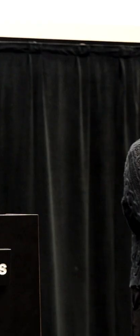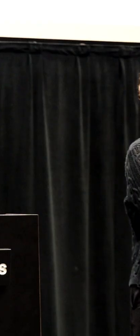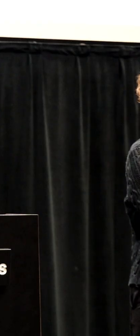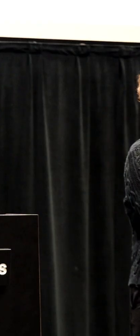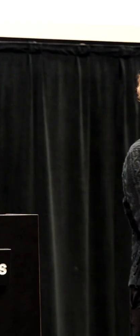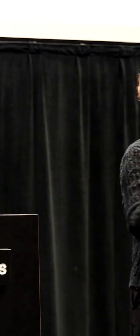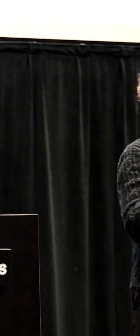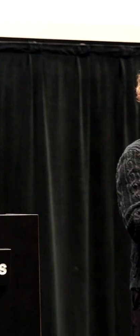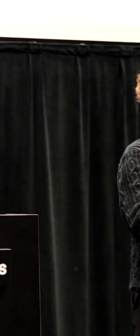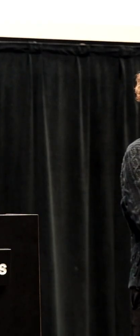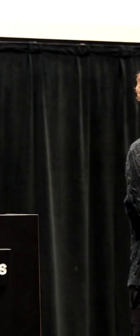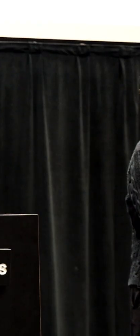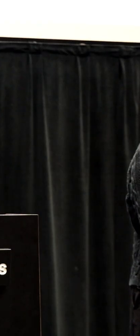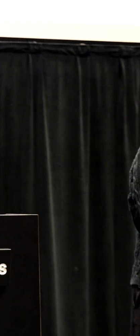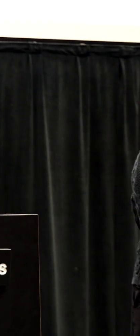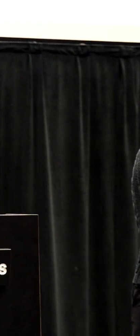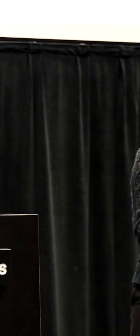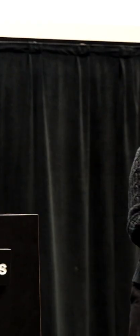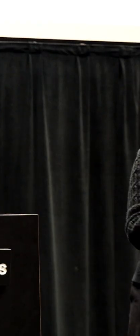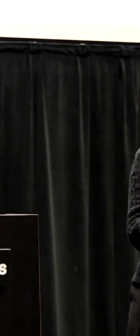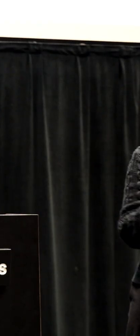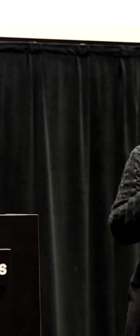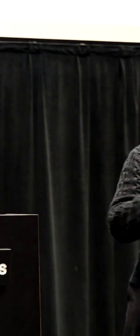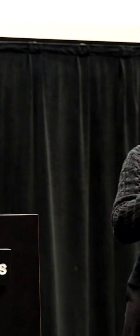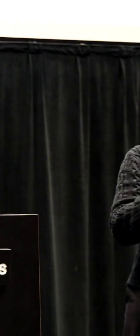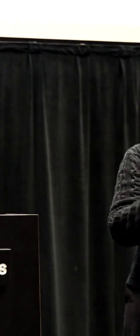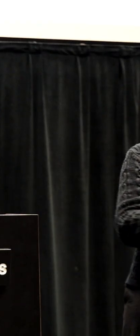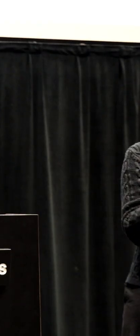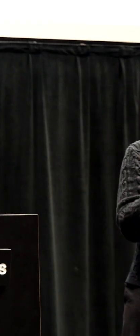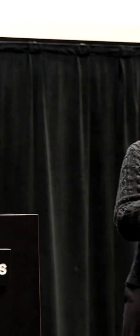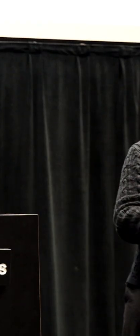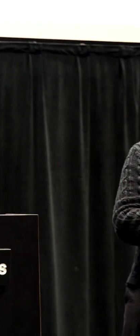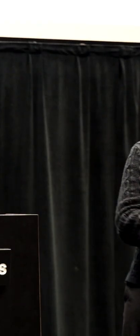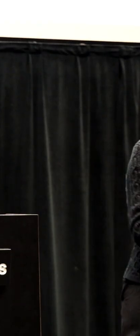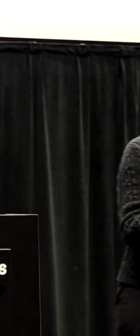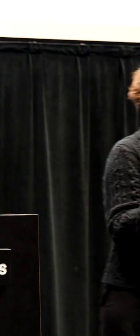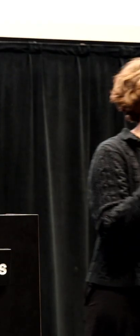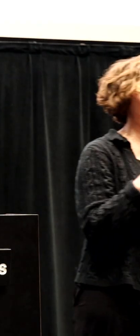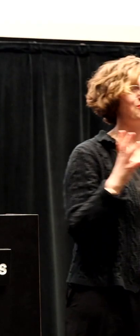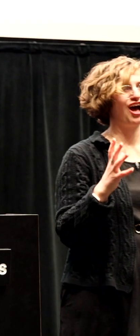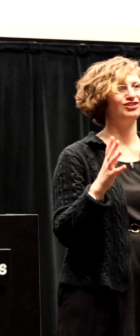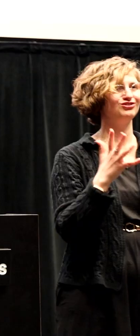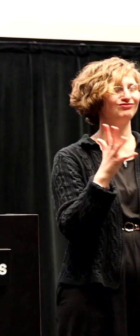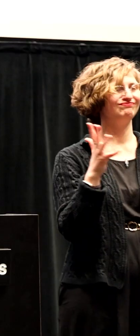you. So thank you for your partnership and your friendship. Thank you very much, sir.